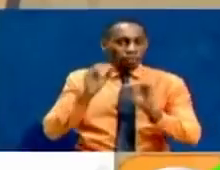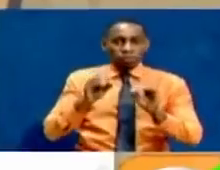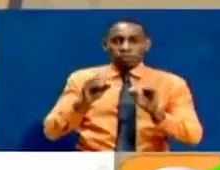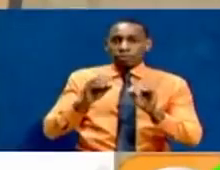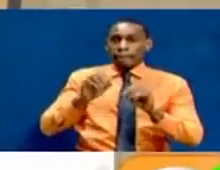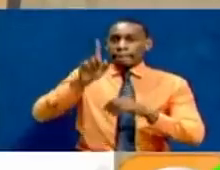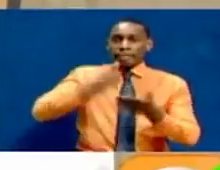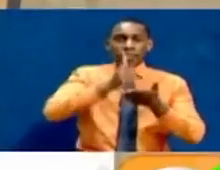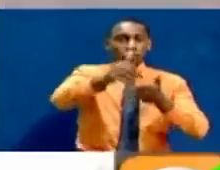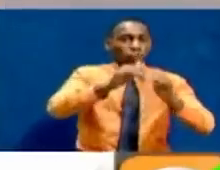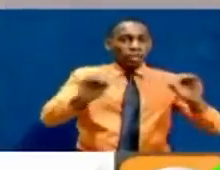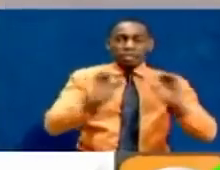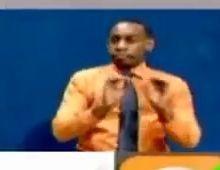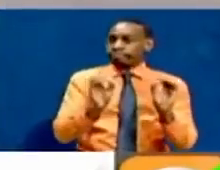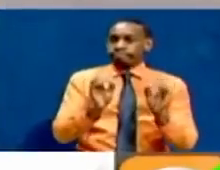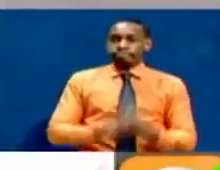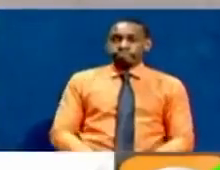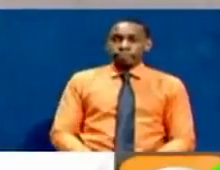will not be subjected to quarantine.